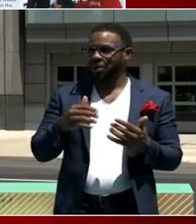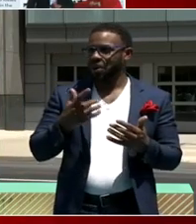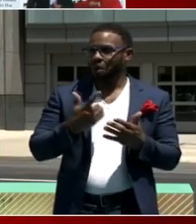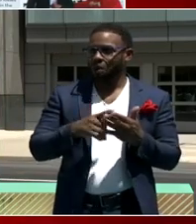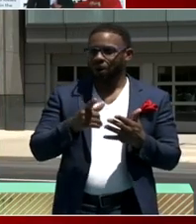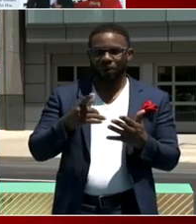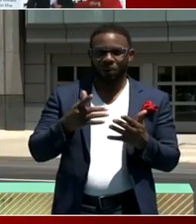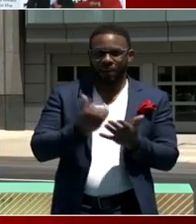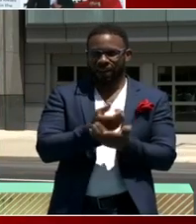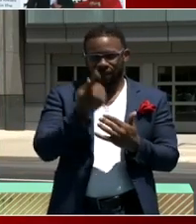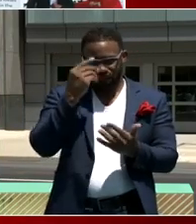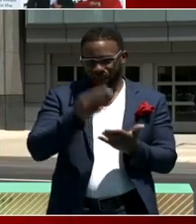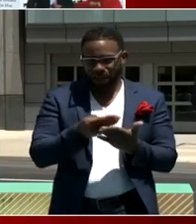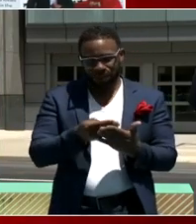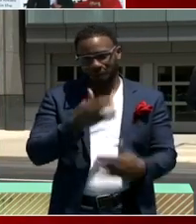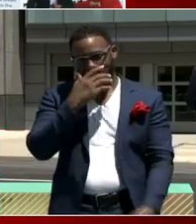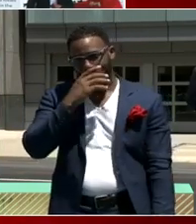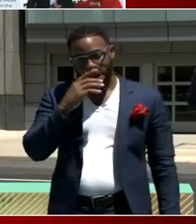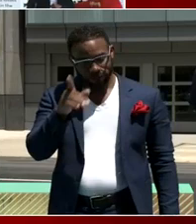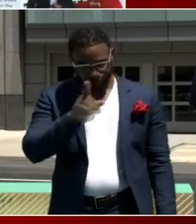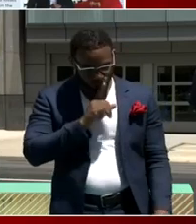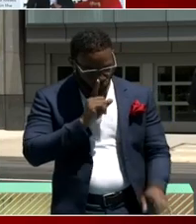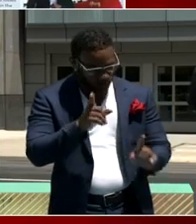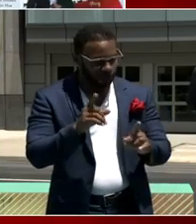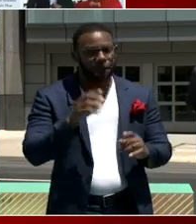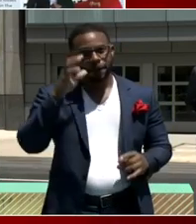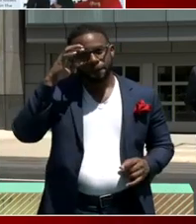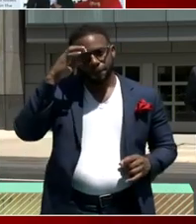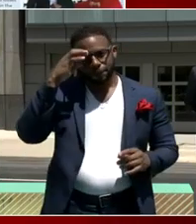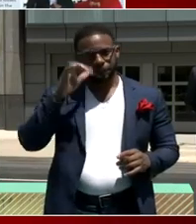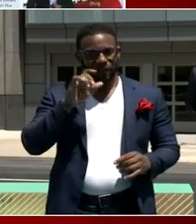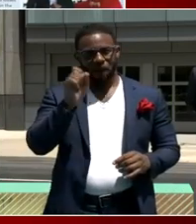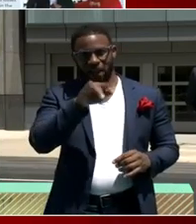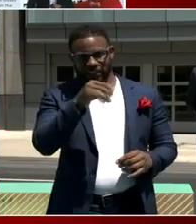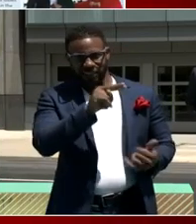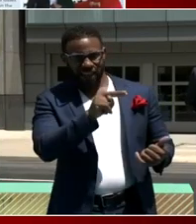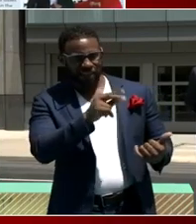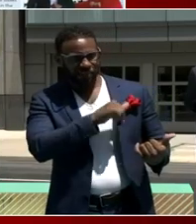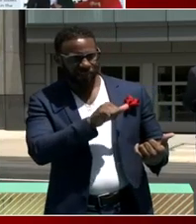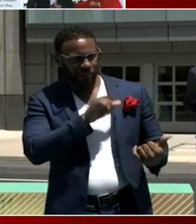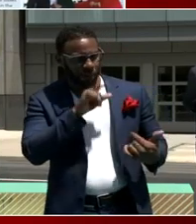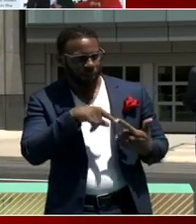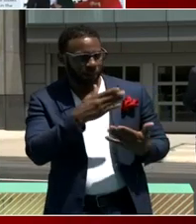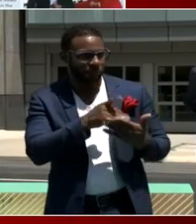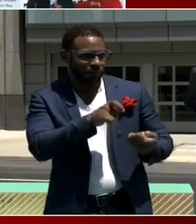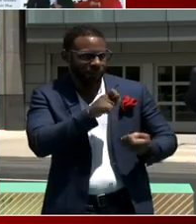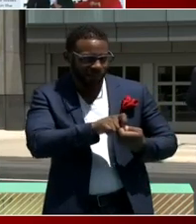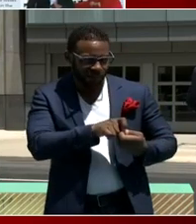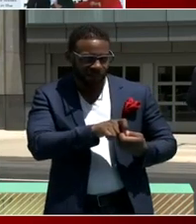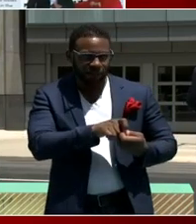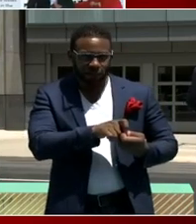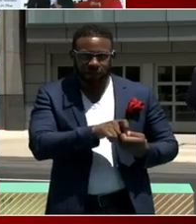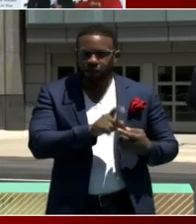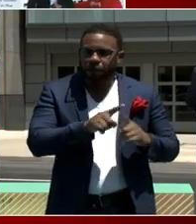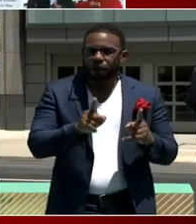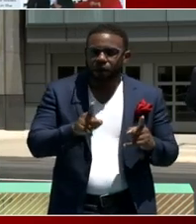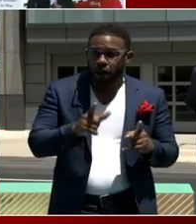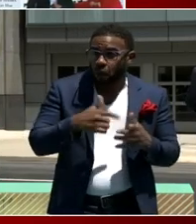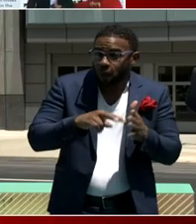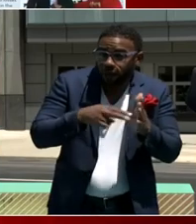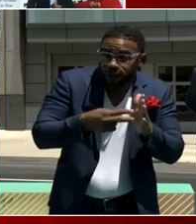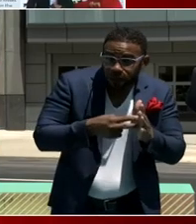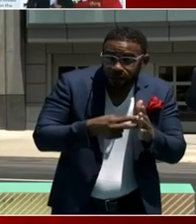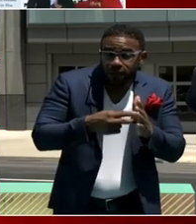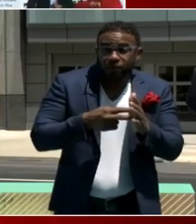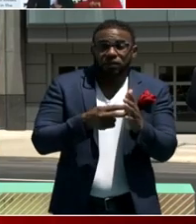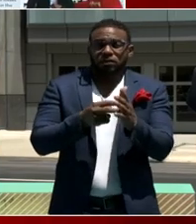what do you get for this? Sure. So I'll ask John to talk about some specifics, but what it